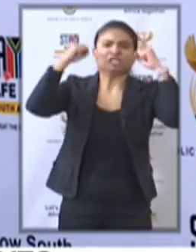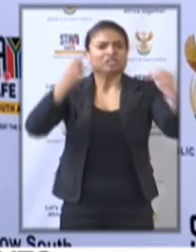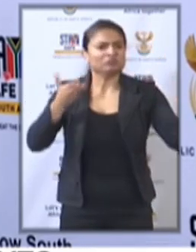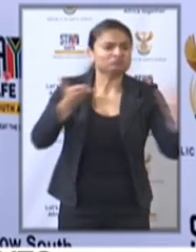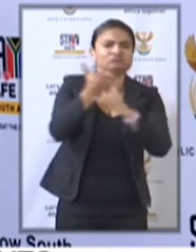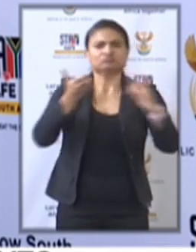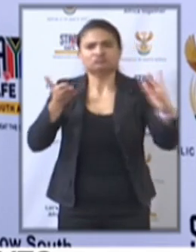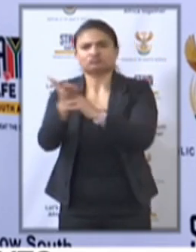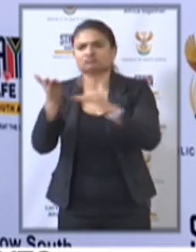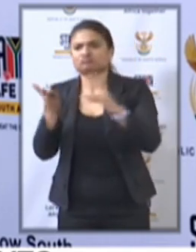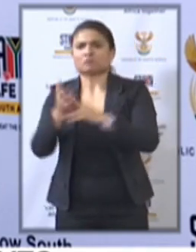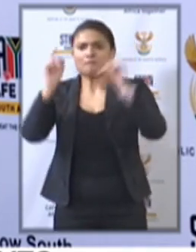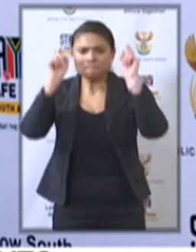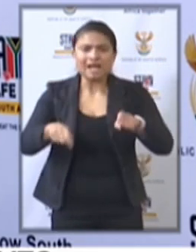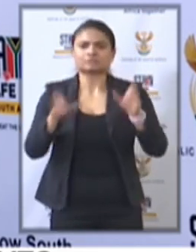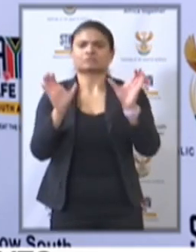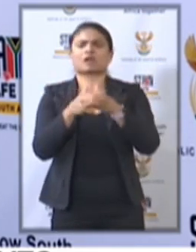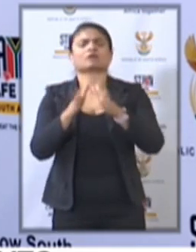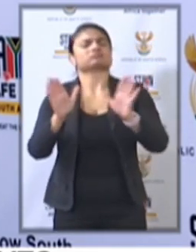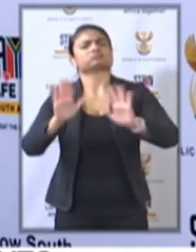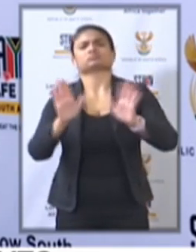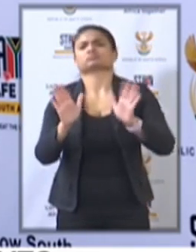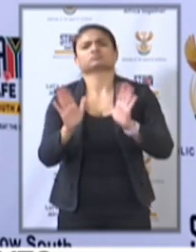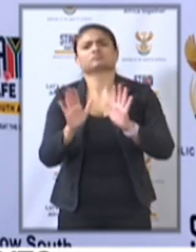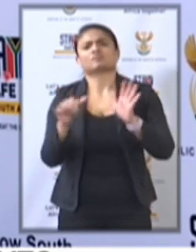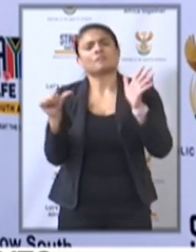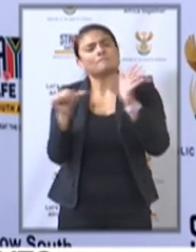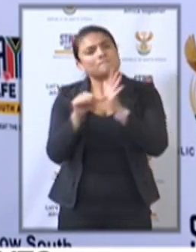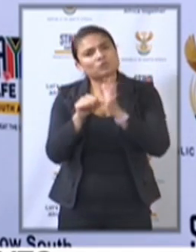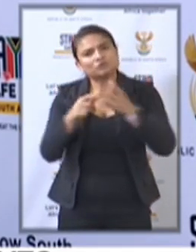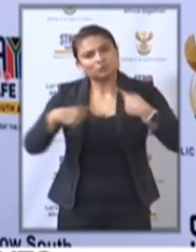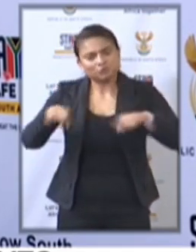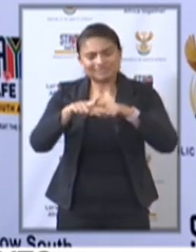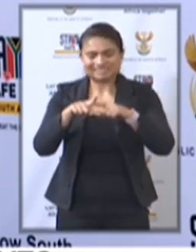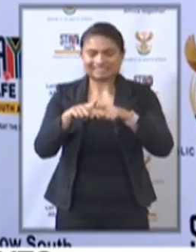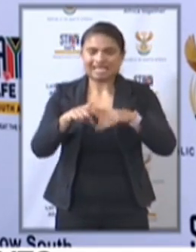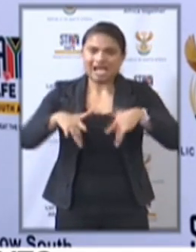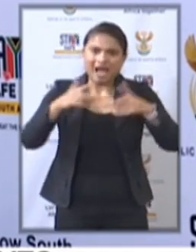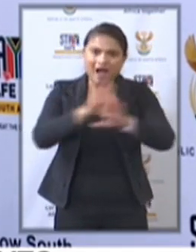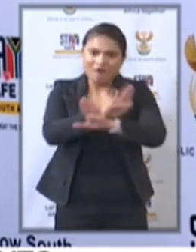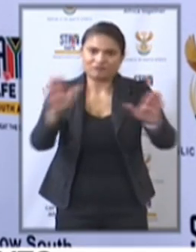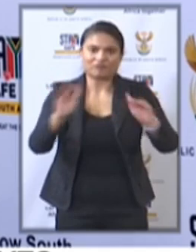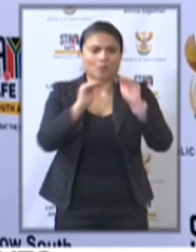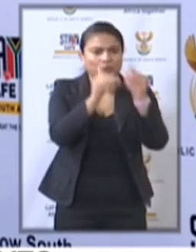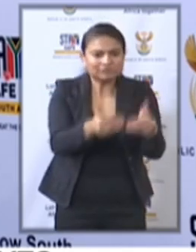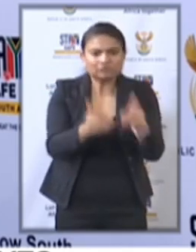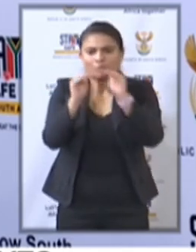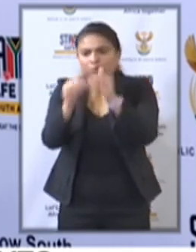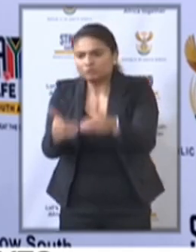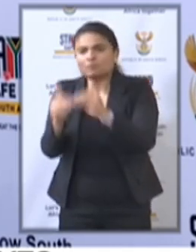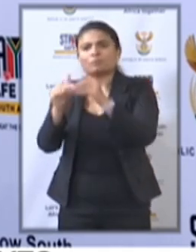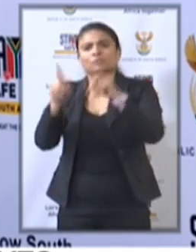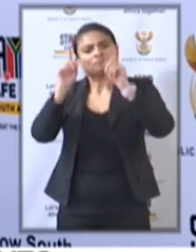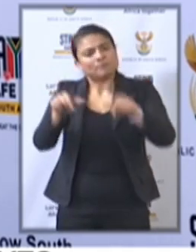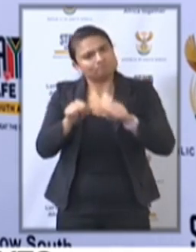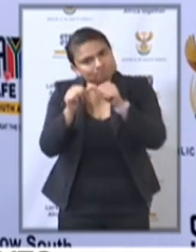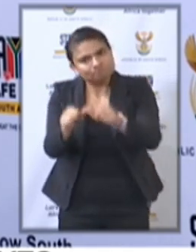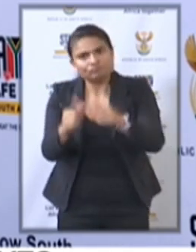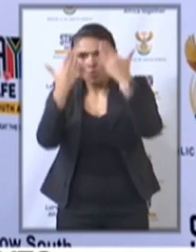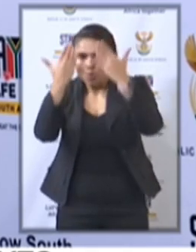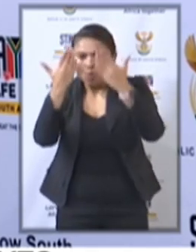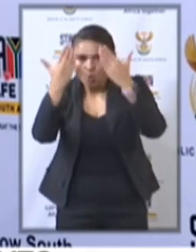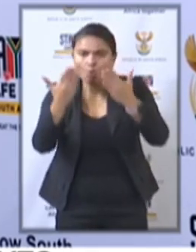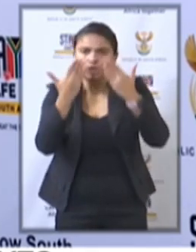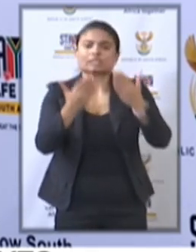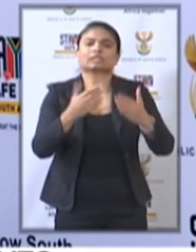It's very important that we must protect teaching and learning and minimize, if not eliminate under